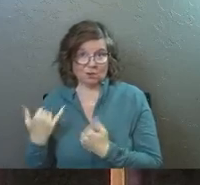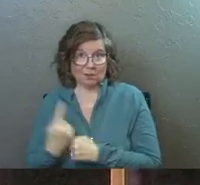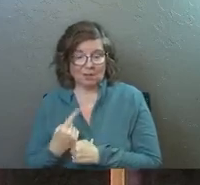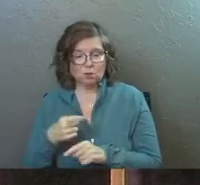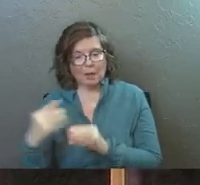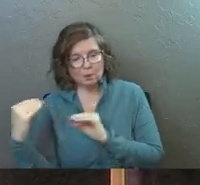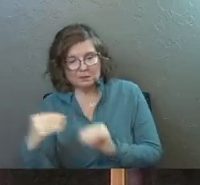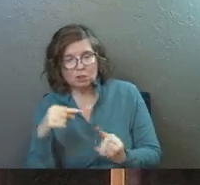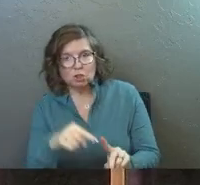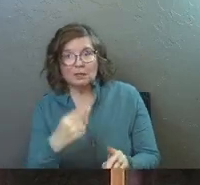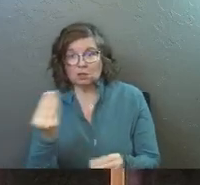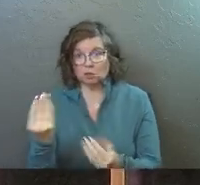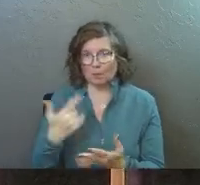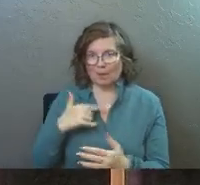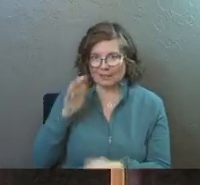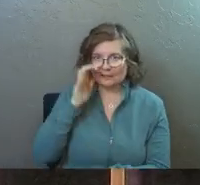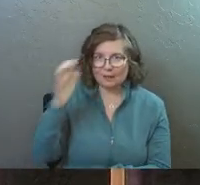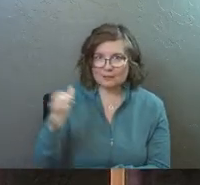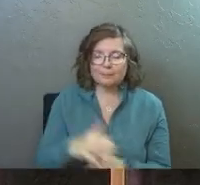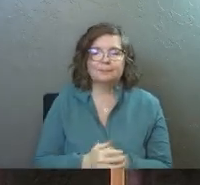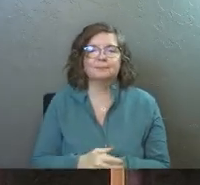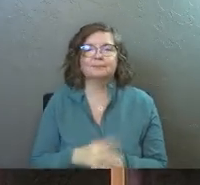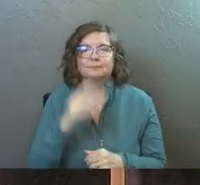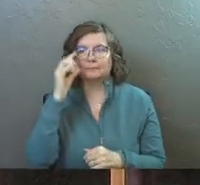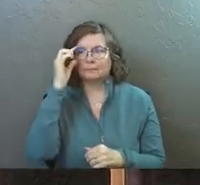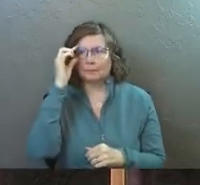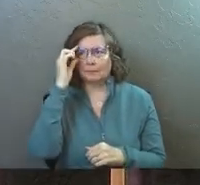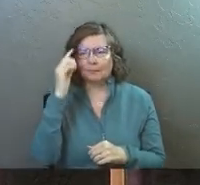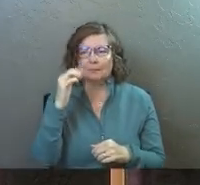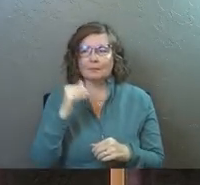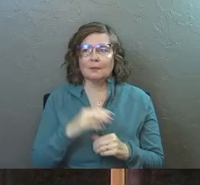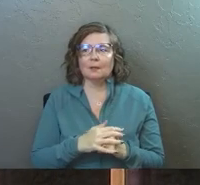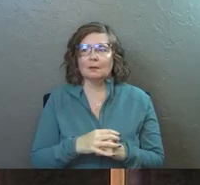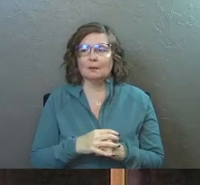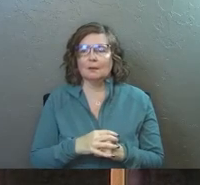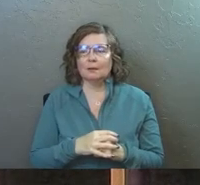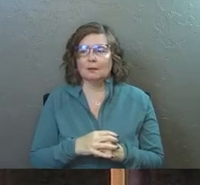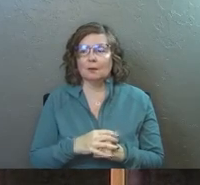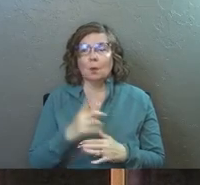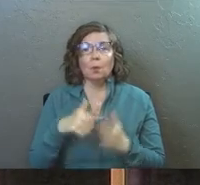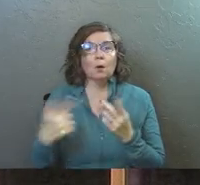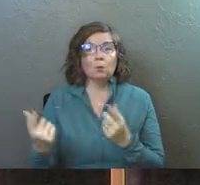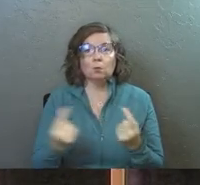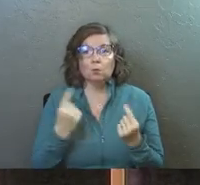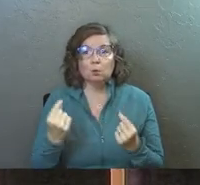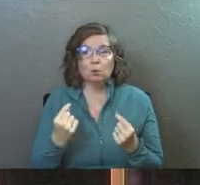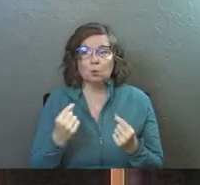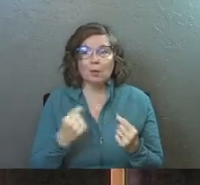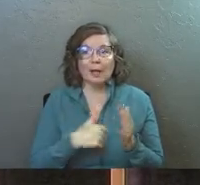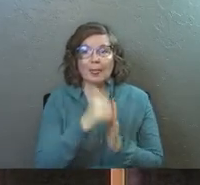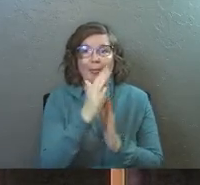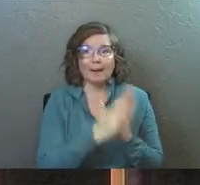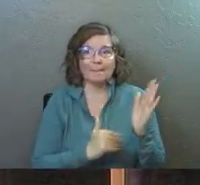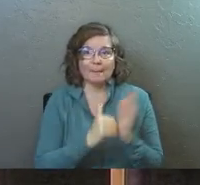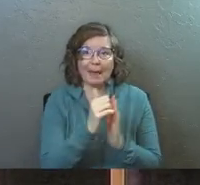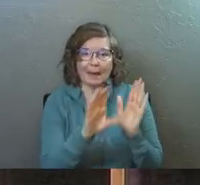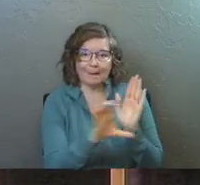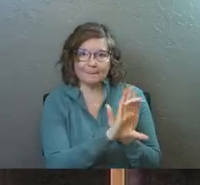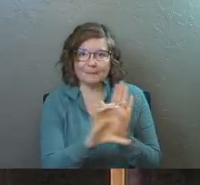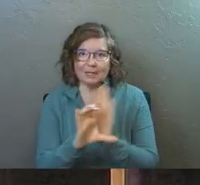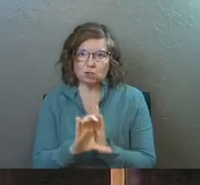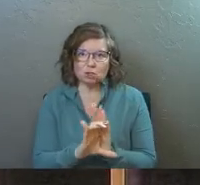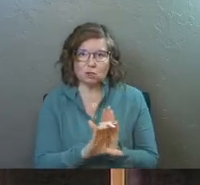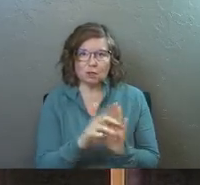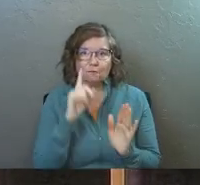were teaching her, and she told me this concept, and here it is on your screen. What they'll do is they'll paint a picture for